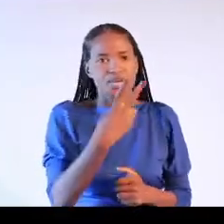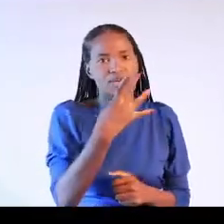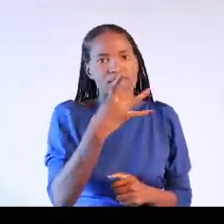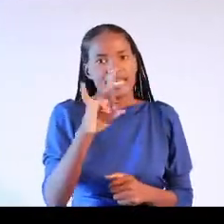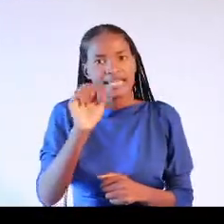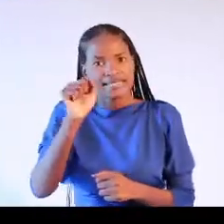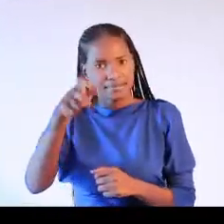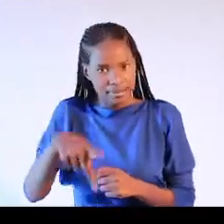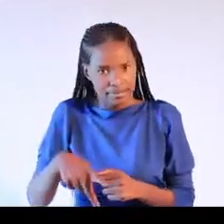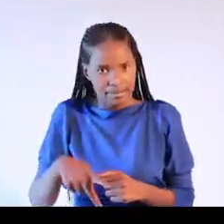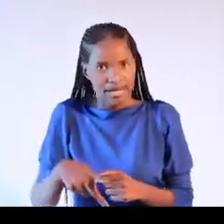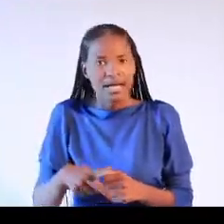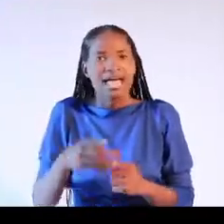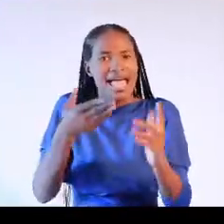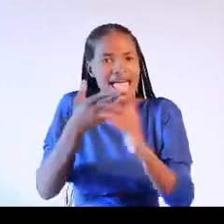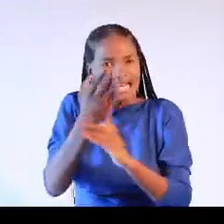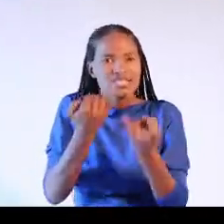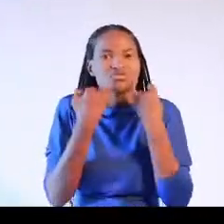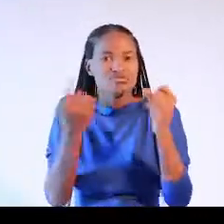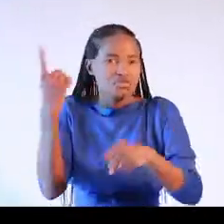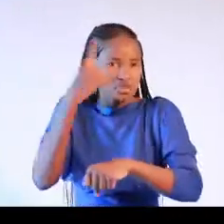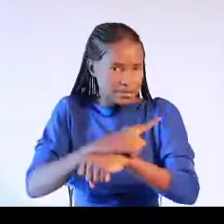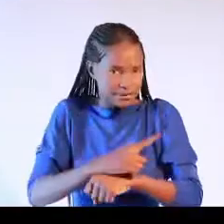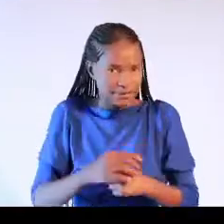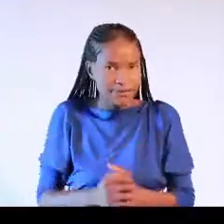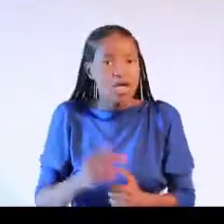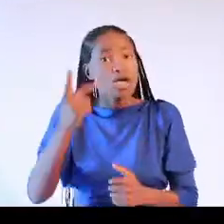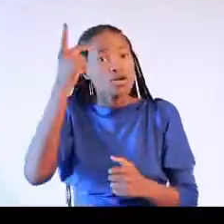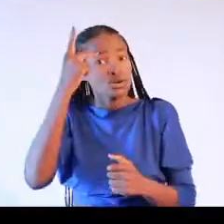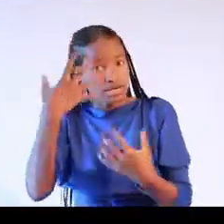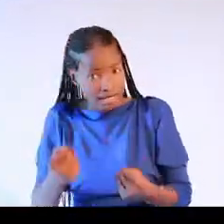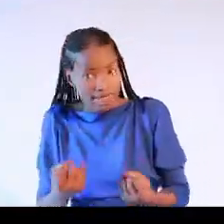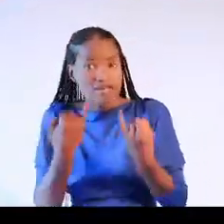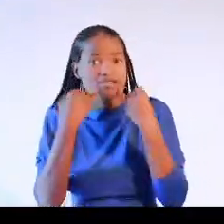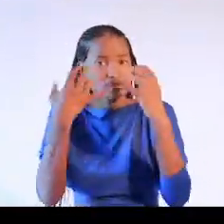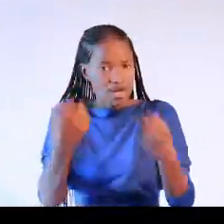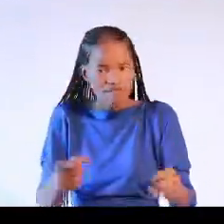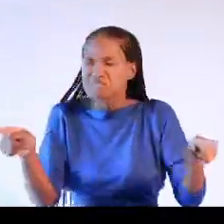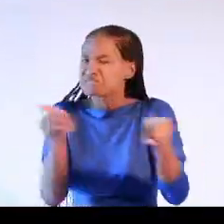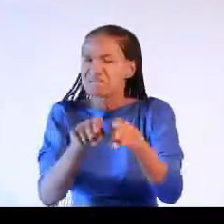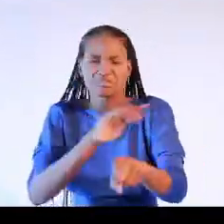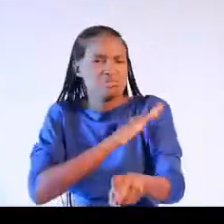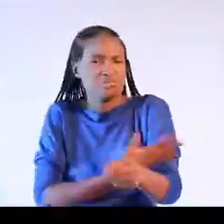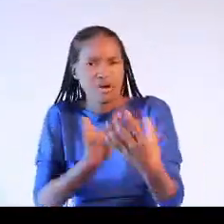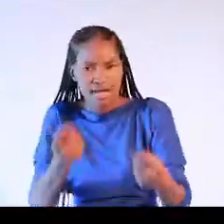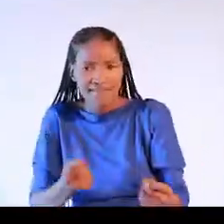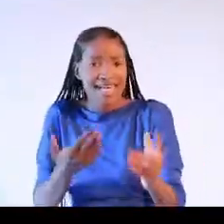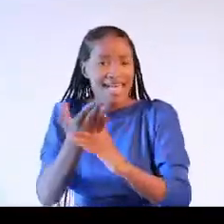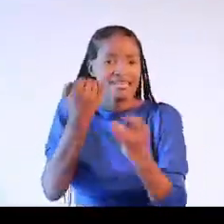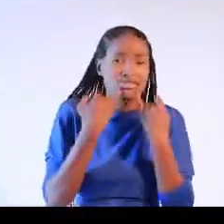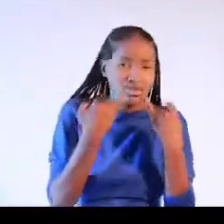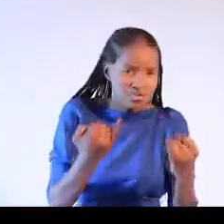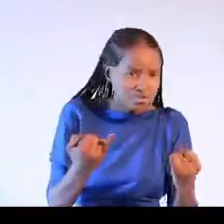28th of September is Access to Information Day. Knowledge and information are power. Because access to